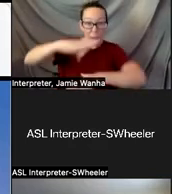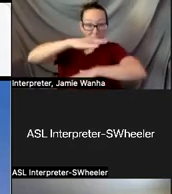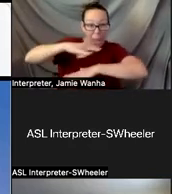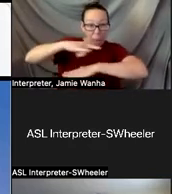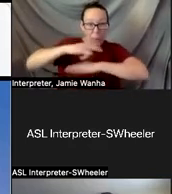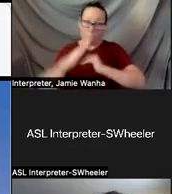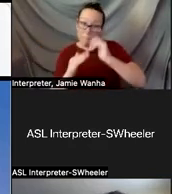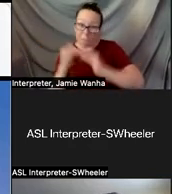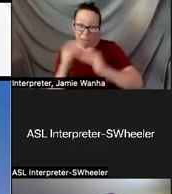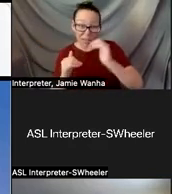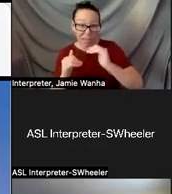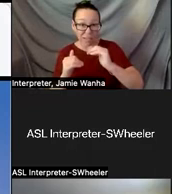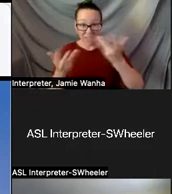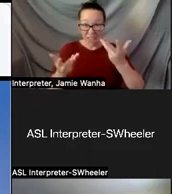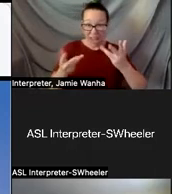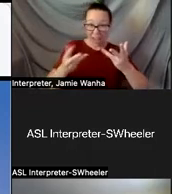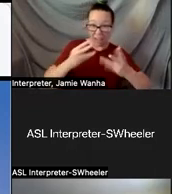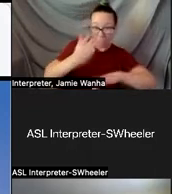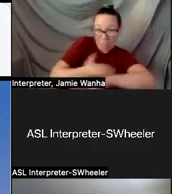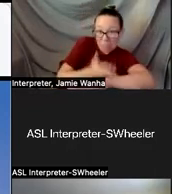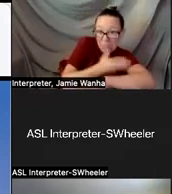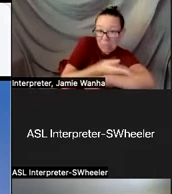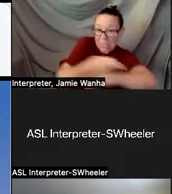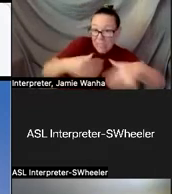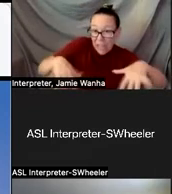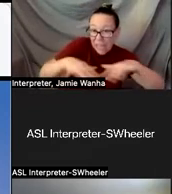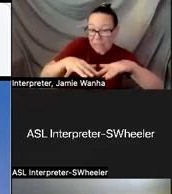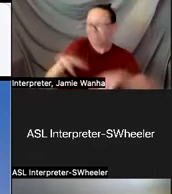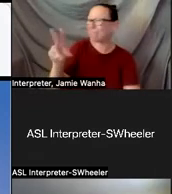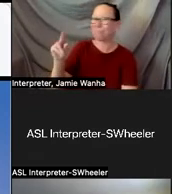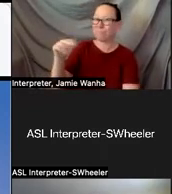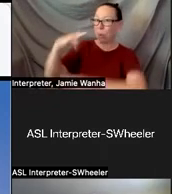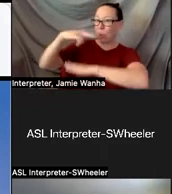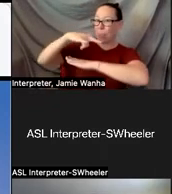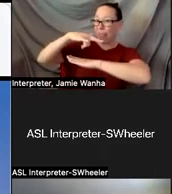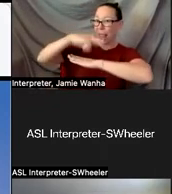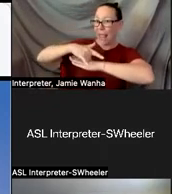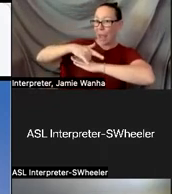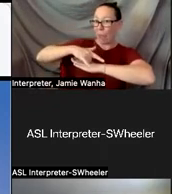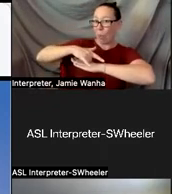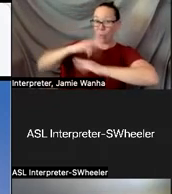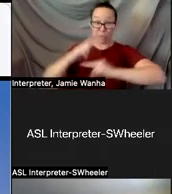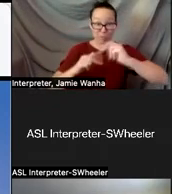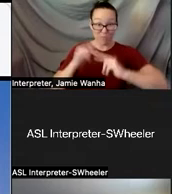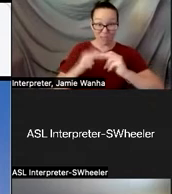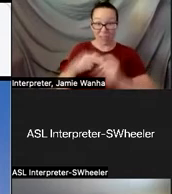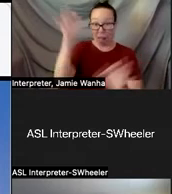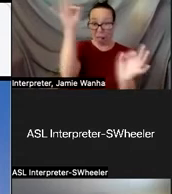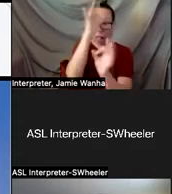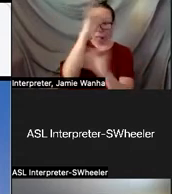When the airport was built, they didn't have any idea about liquefaction and about the soil